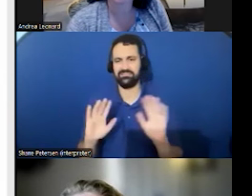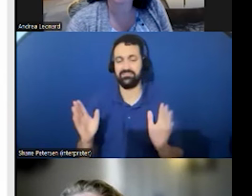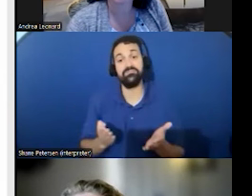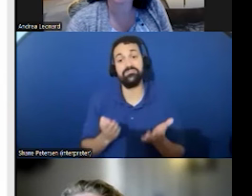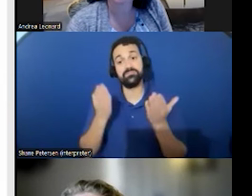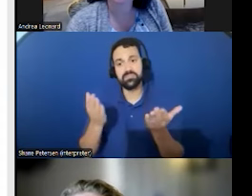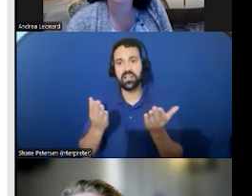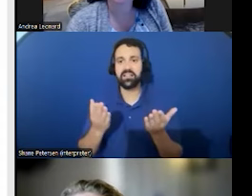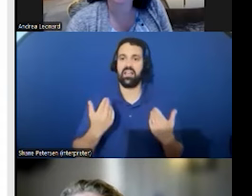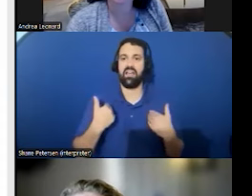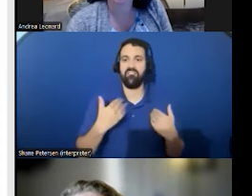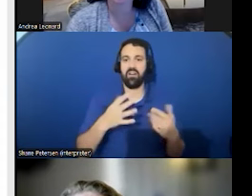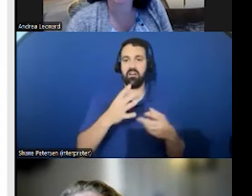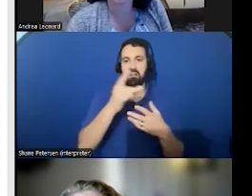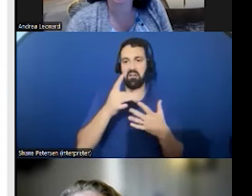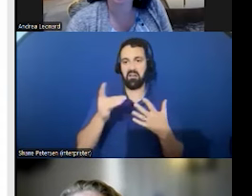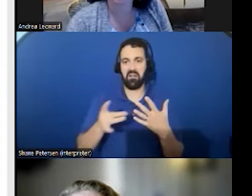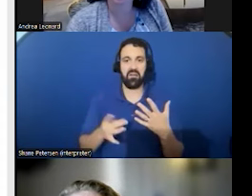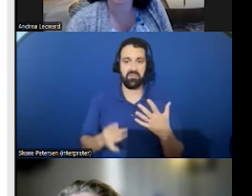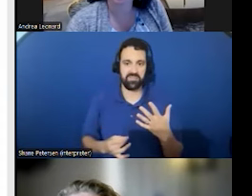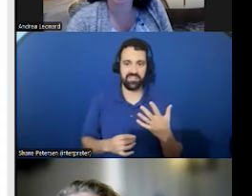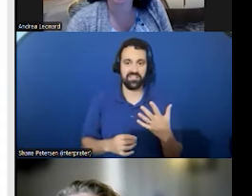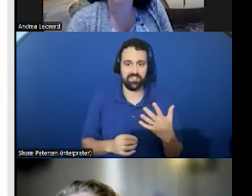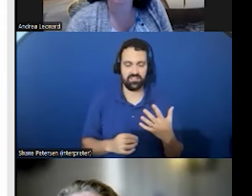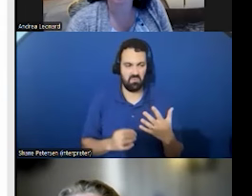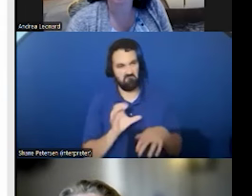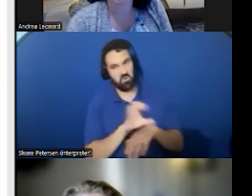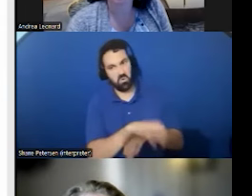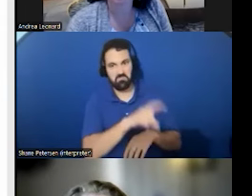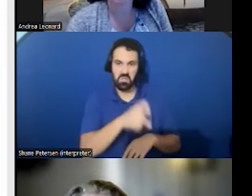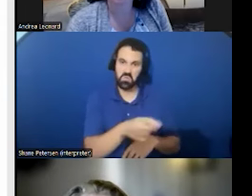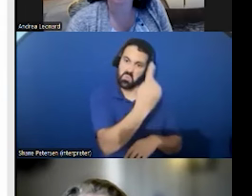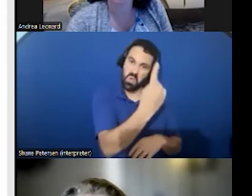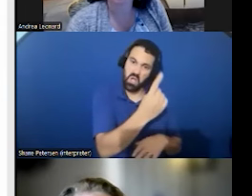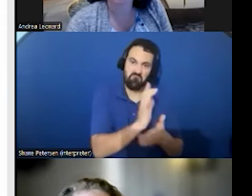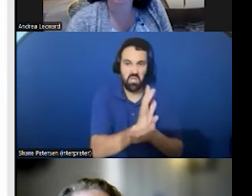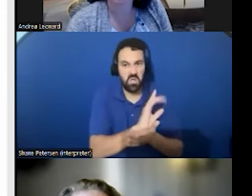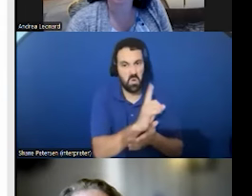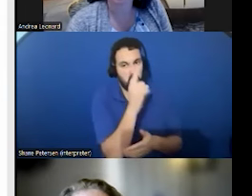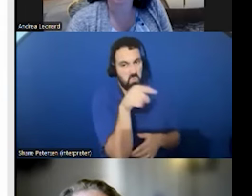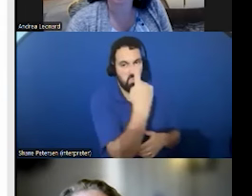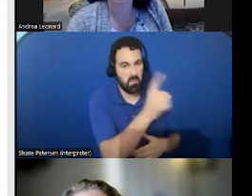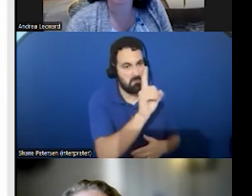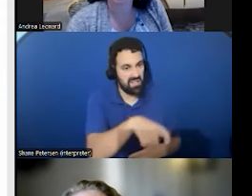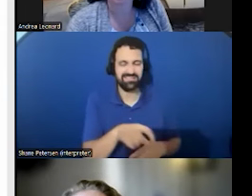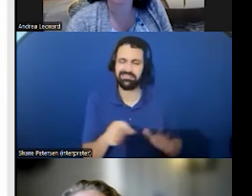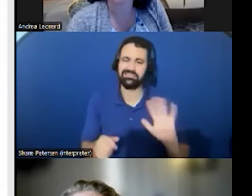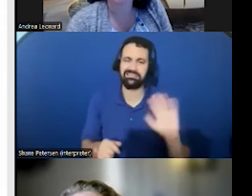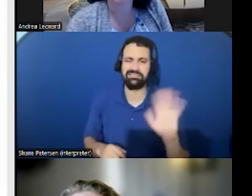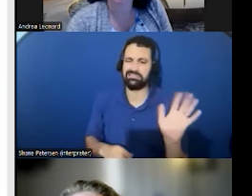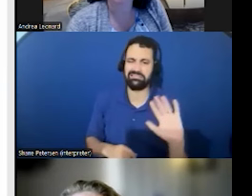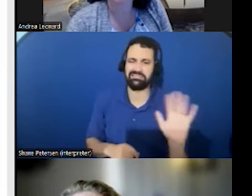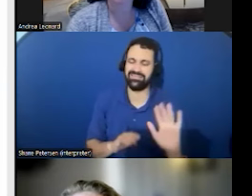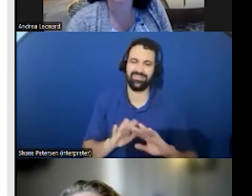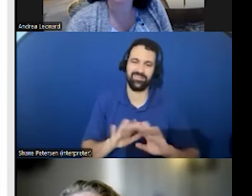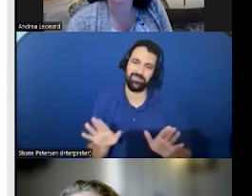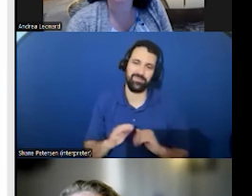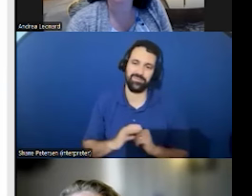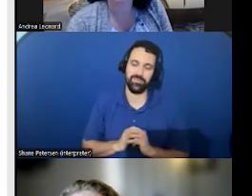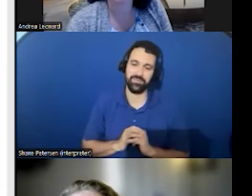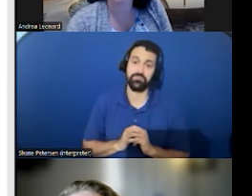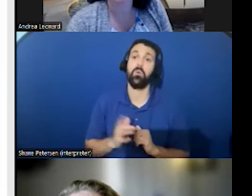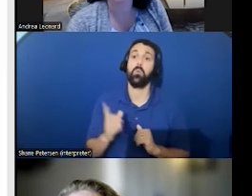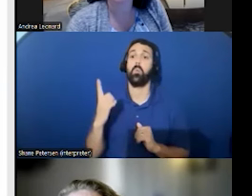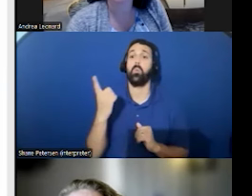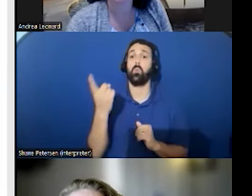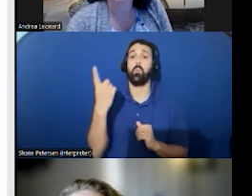give alternative options, but don't force them into video only. And one final comment on discussion boards